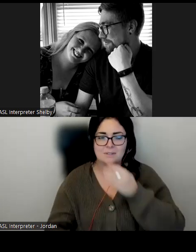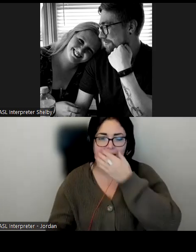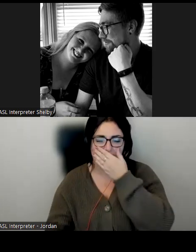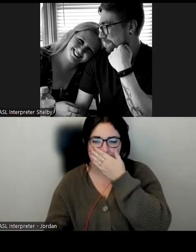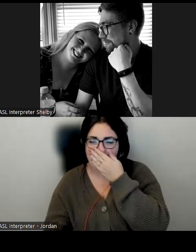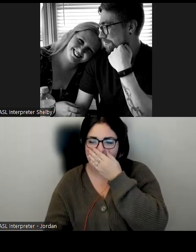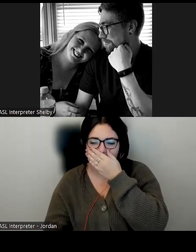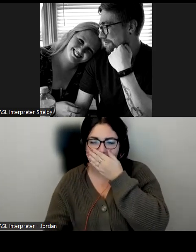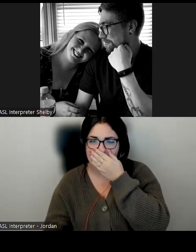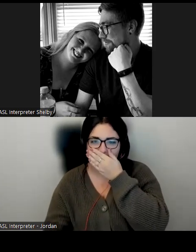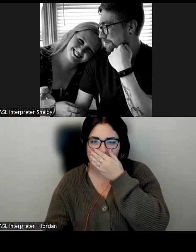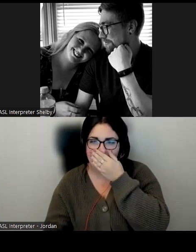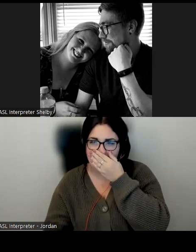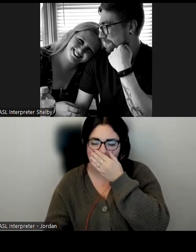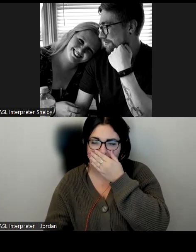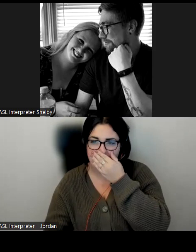in the moment.